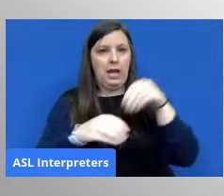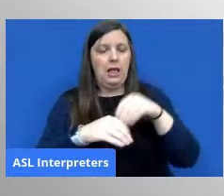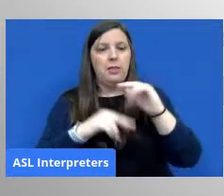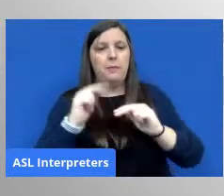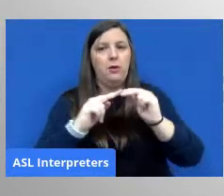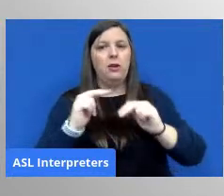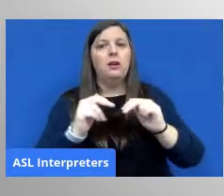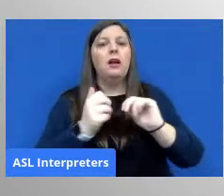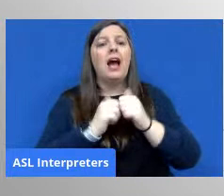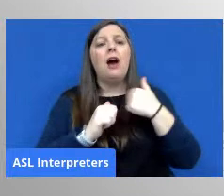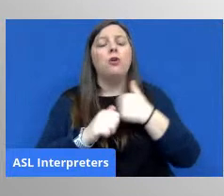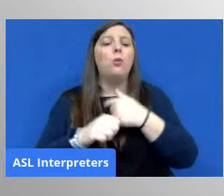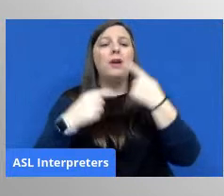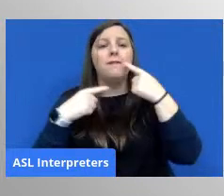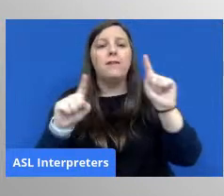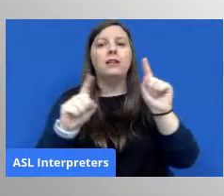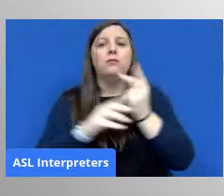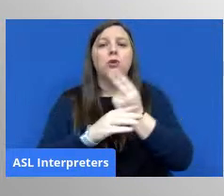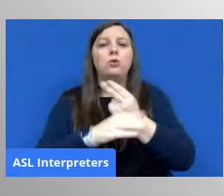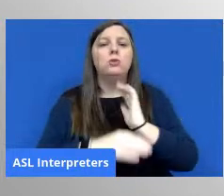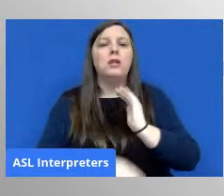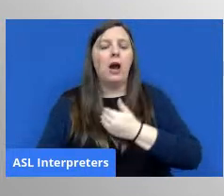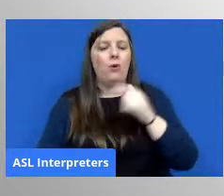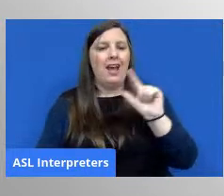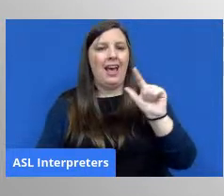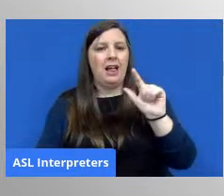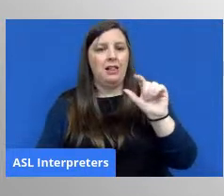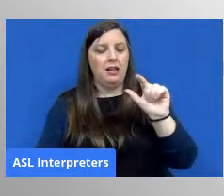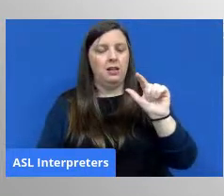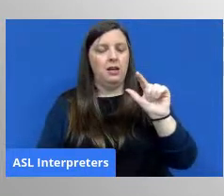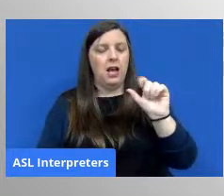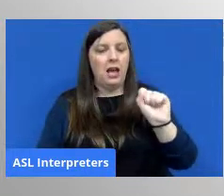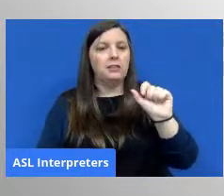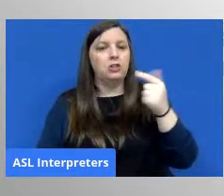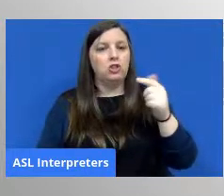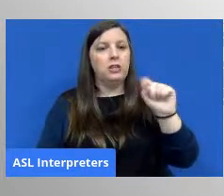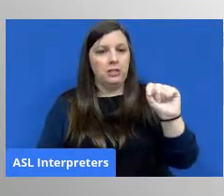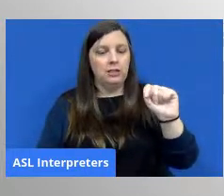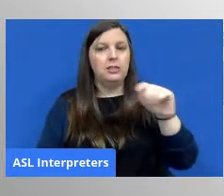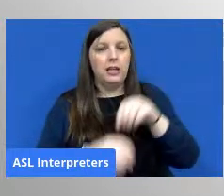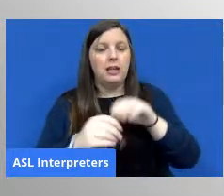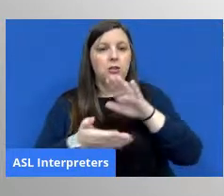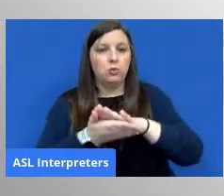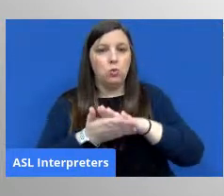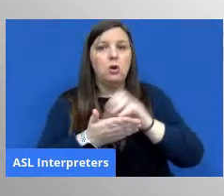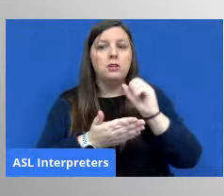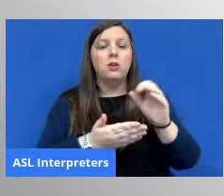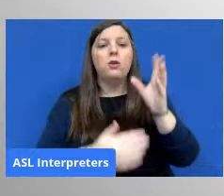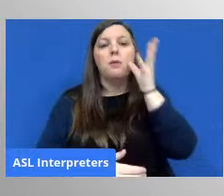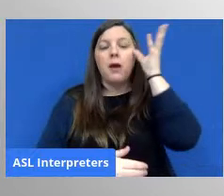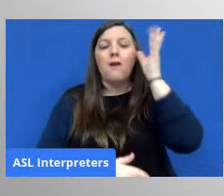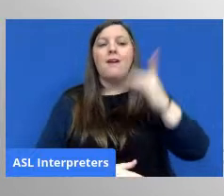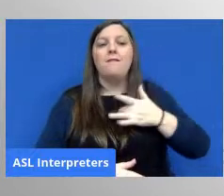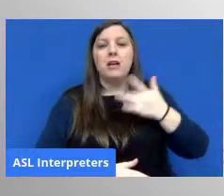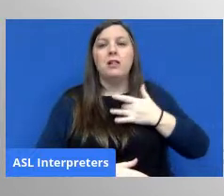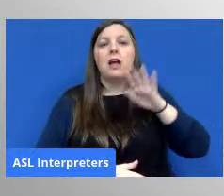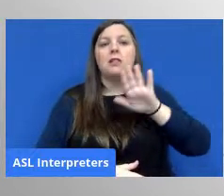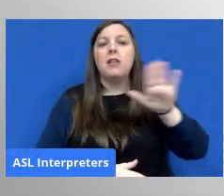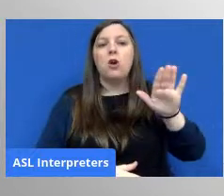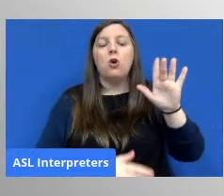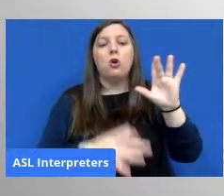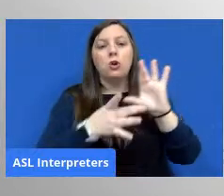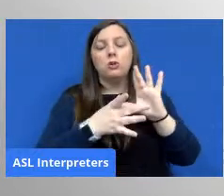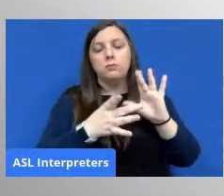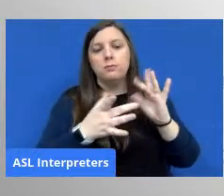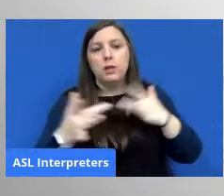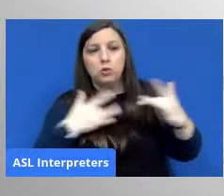LSGTs and other structures in the schools so that parents are getting their concerns heard and questions answered? So that's something that we're